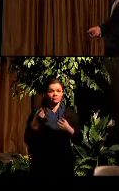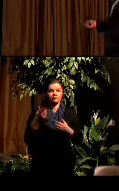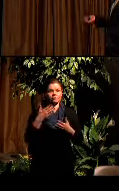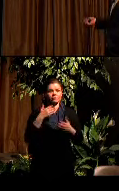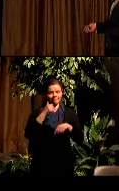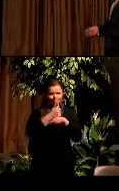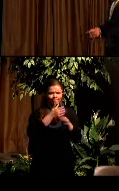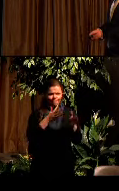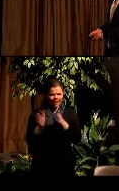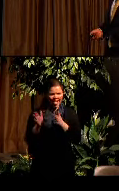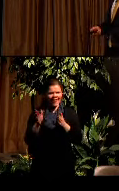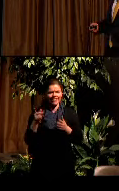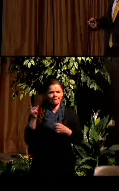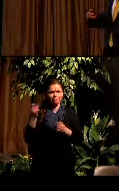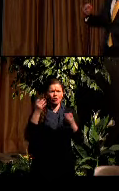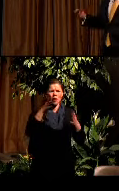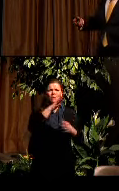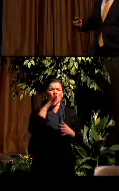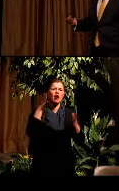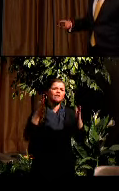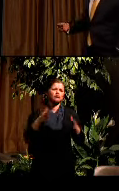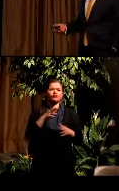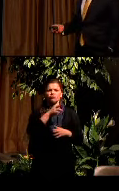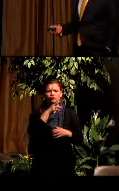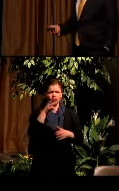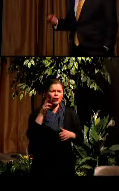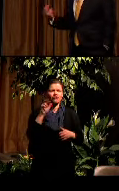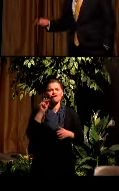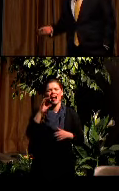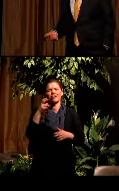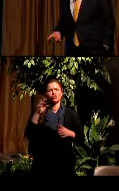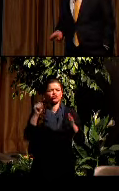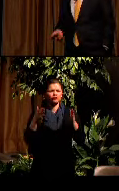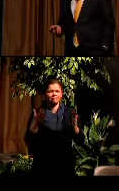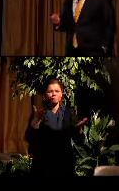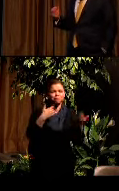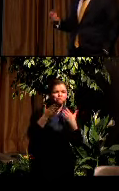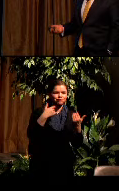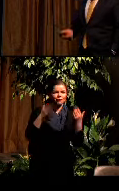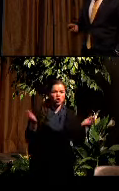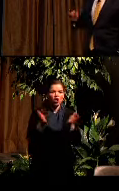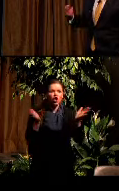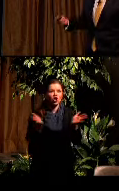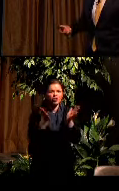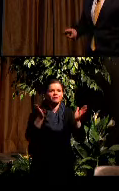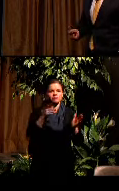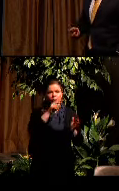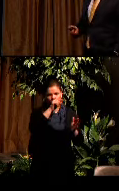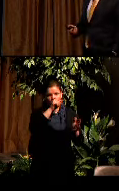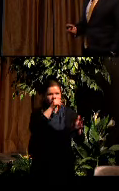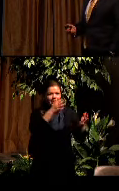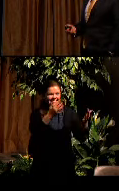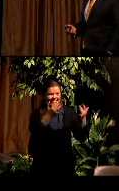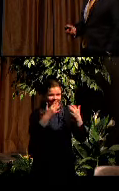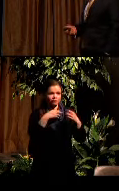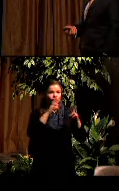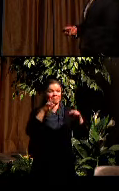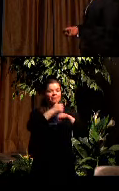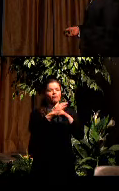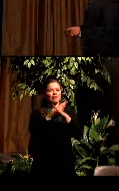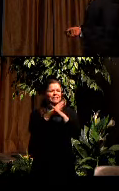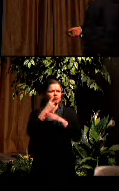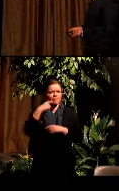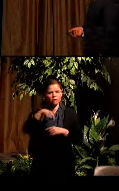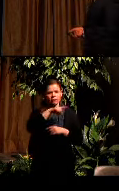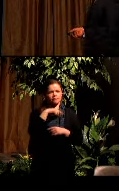ranchers, 1,000 ranchers, to try to encourage sustainable grazing, this primary threat that's forcing this decision on the